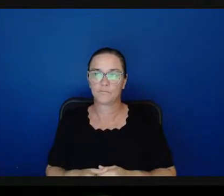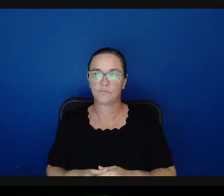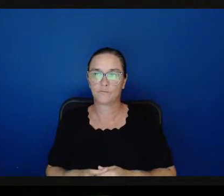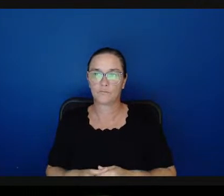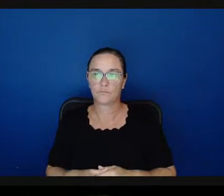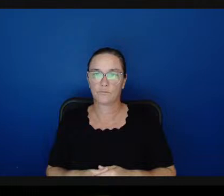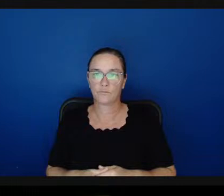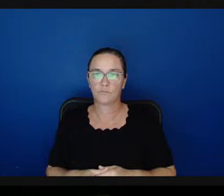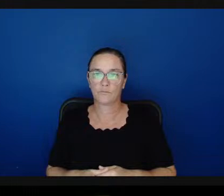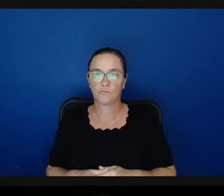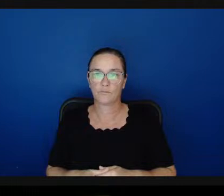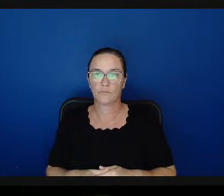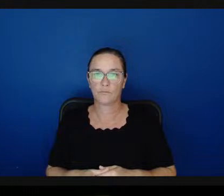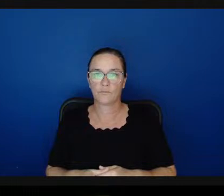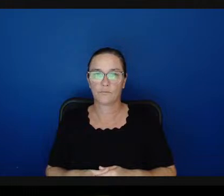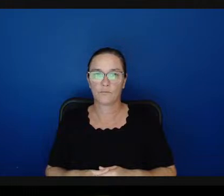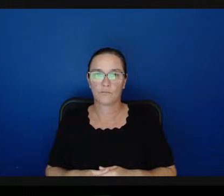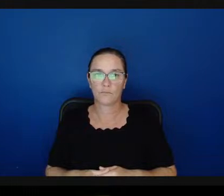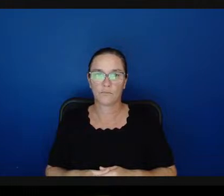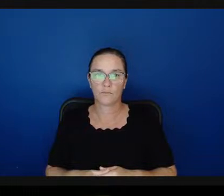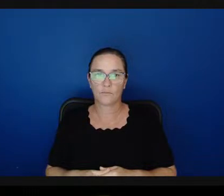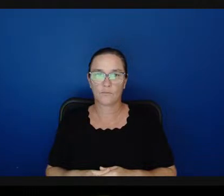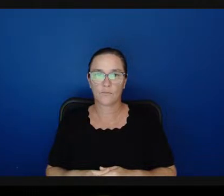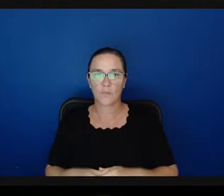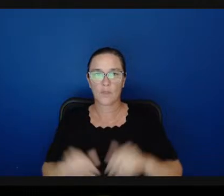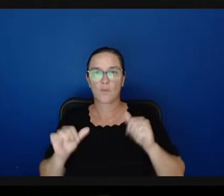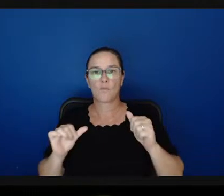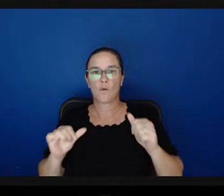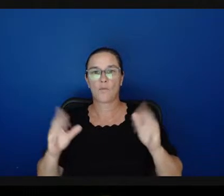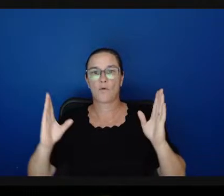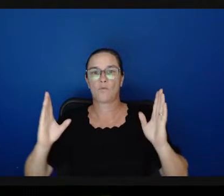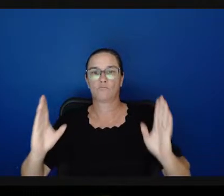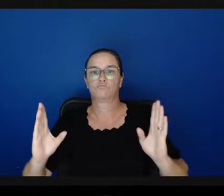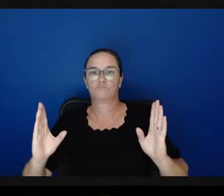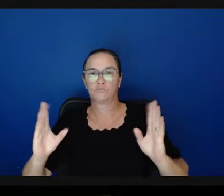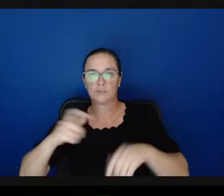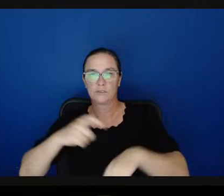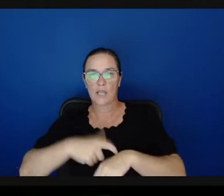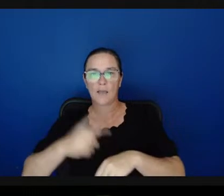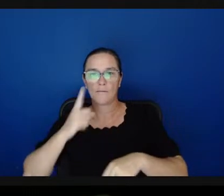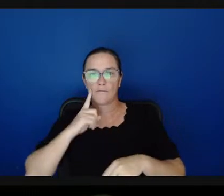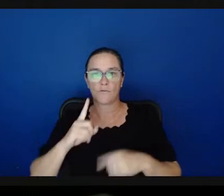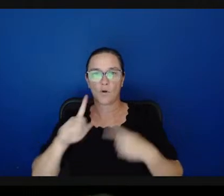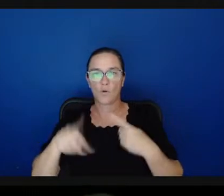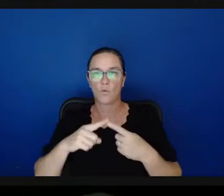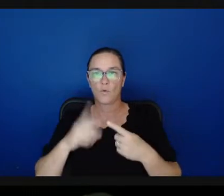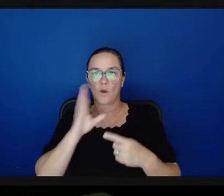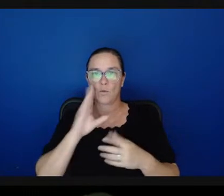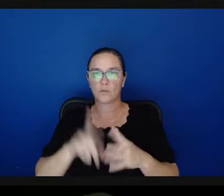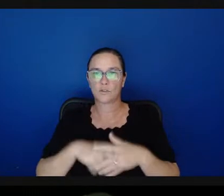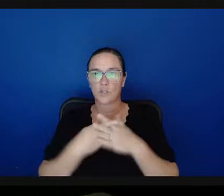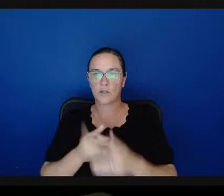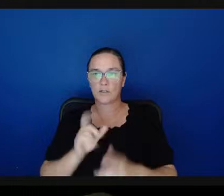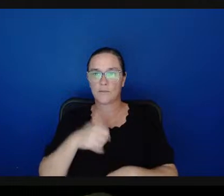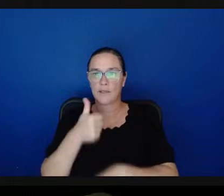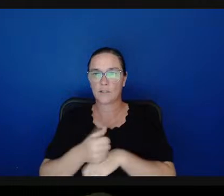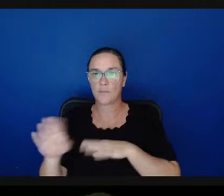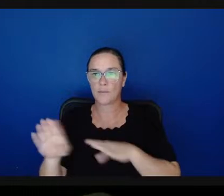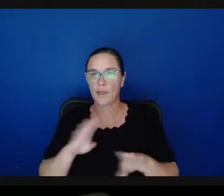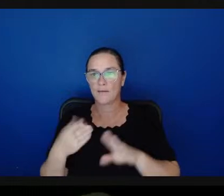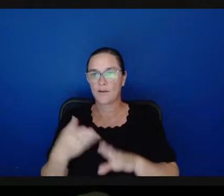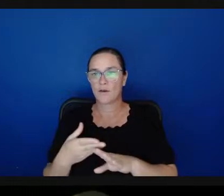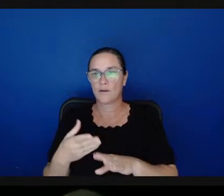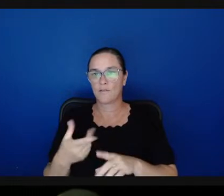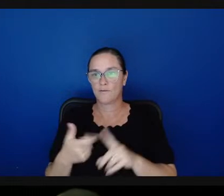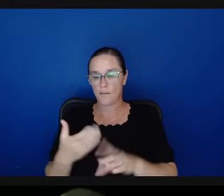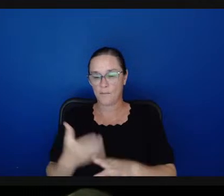And here's our caveat, right? The probable window of time is based on behavior prior to previous